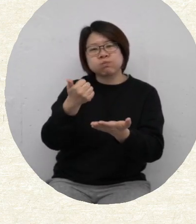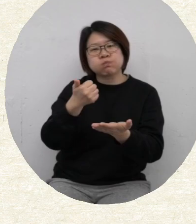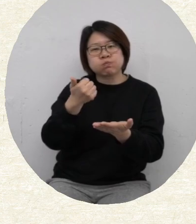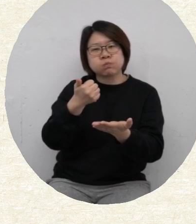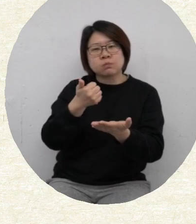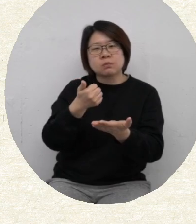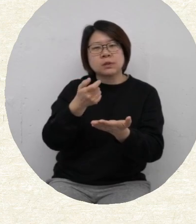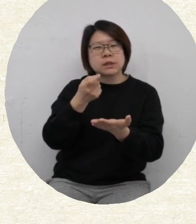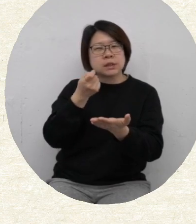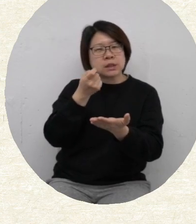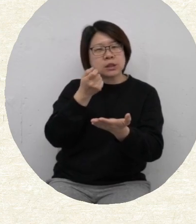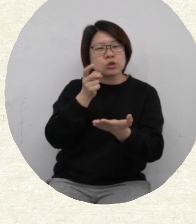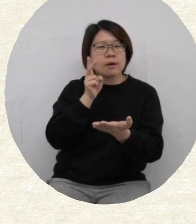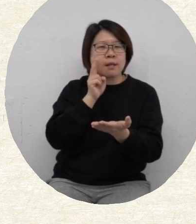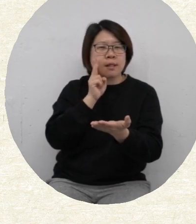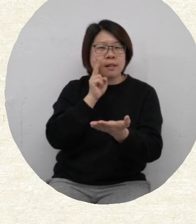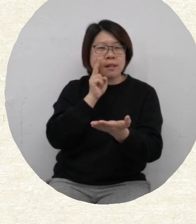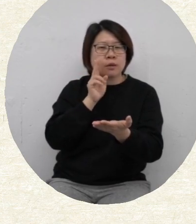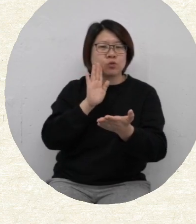sometimes get stained.